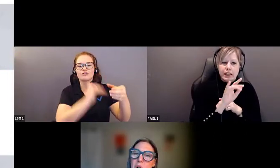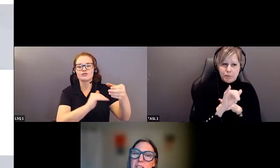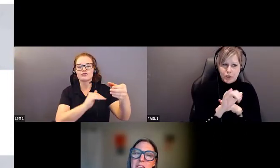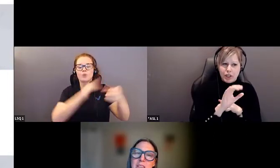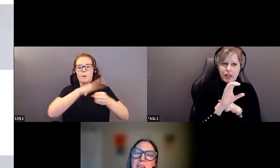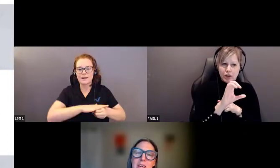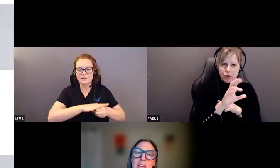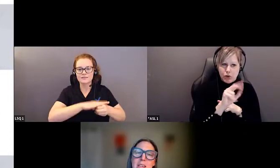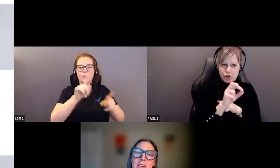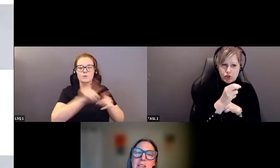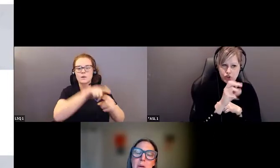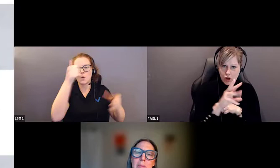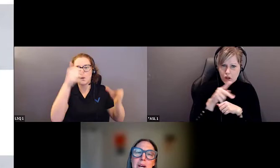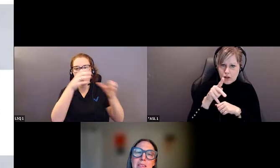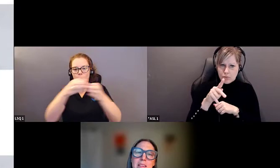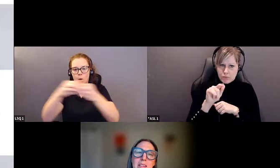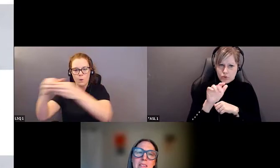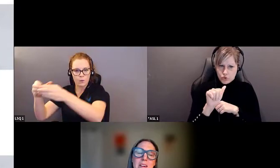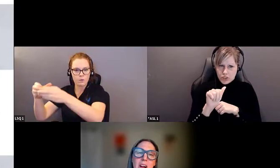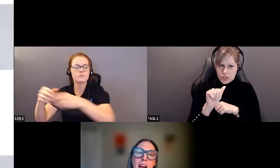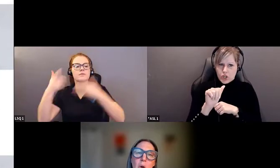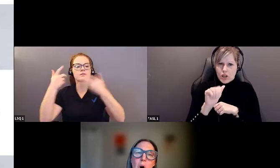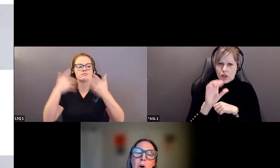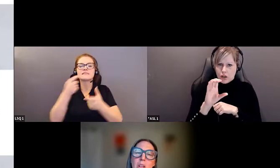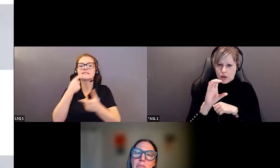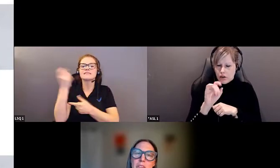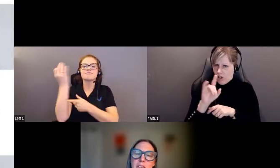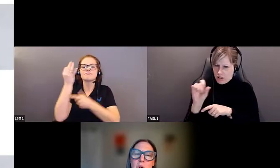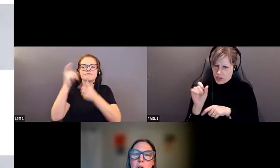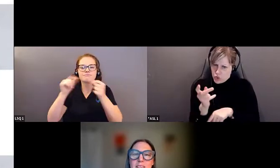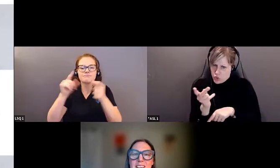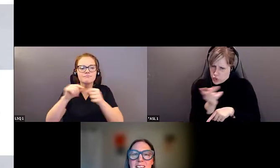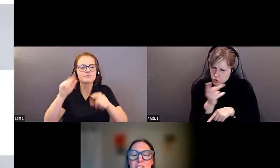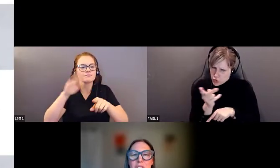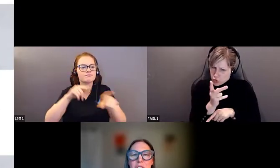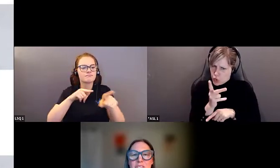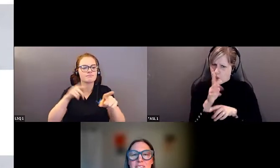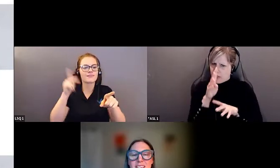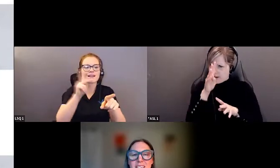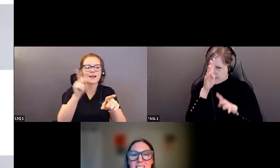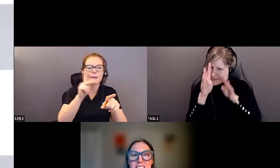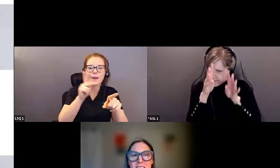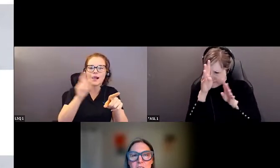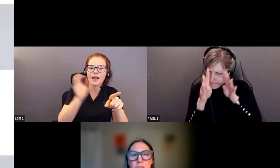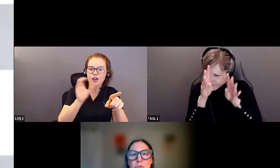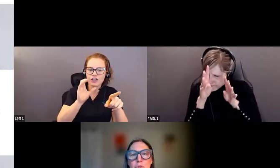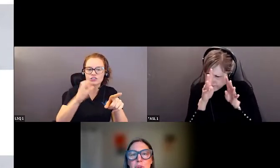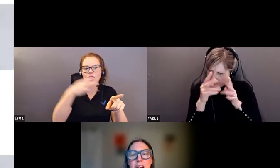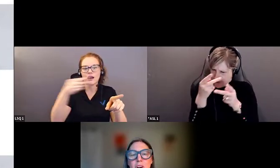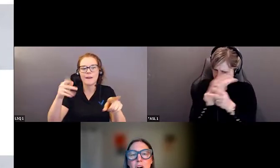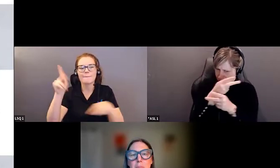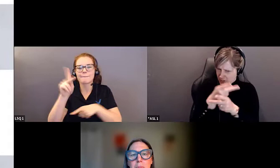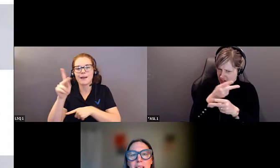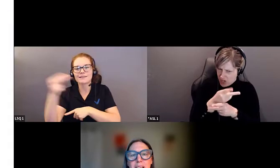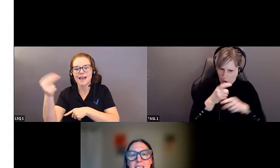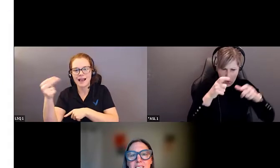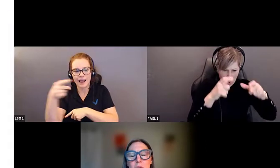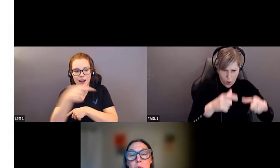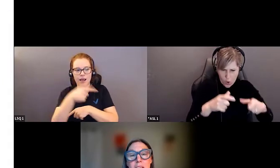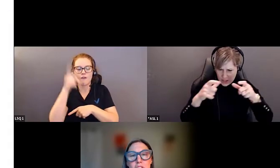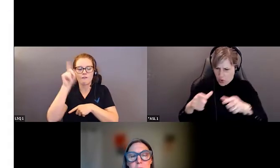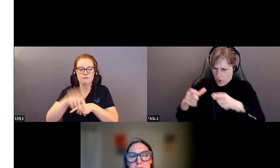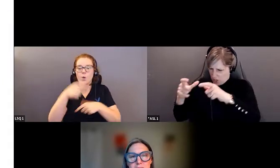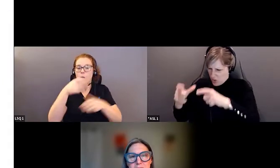Hill Collins, that we must consider how all of these coins intersect to create